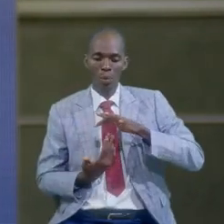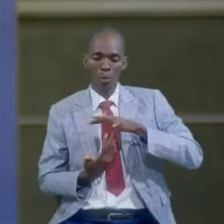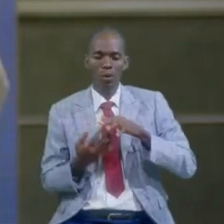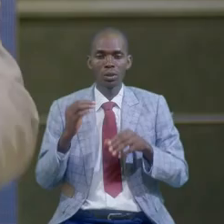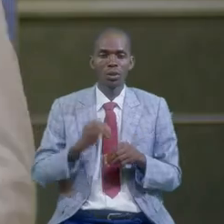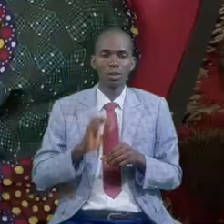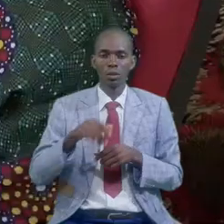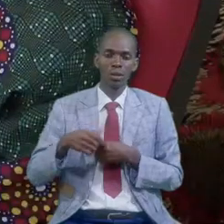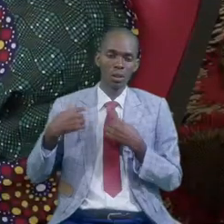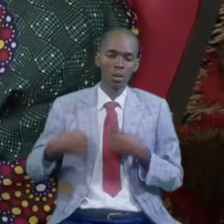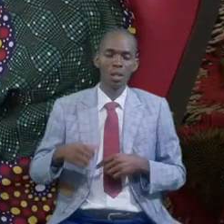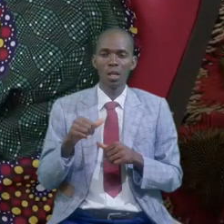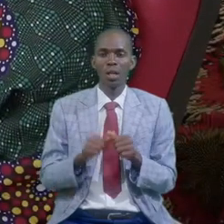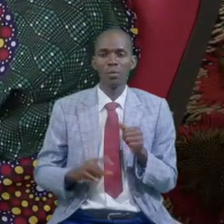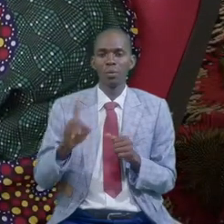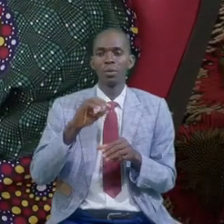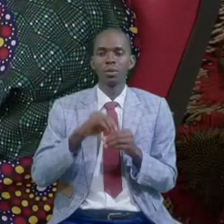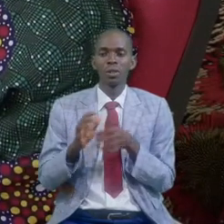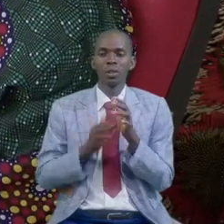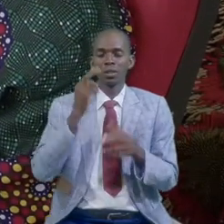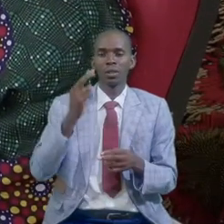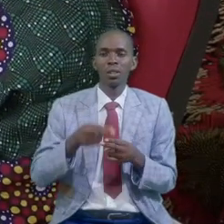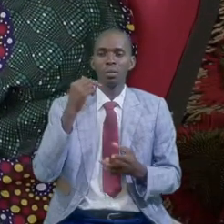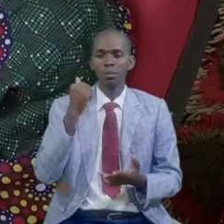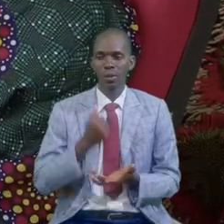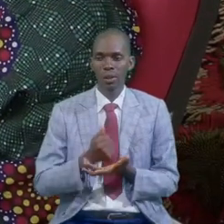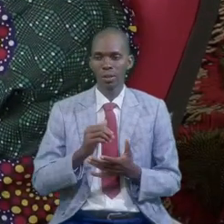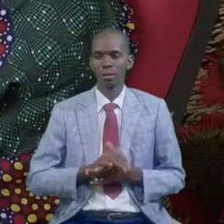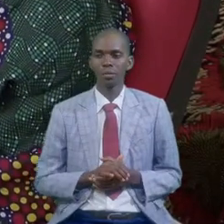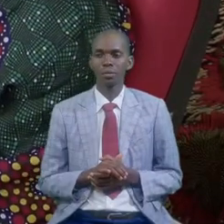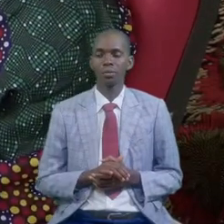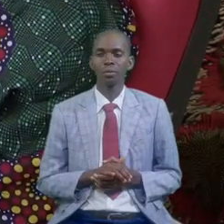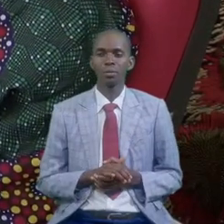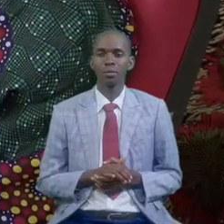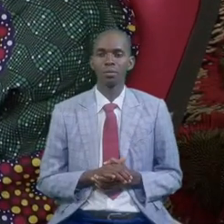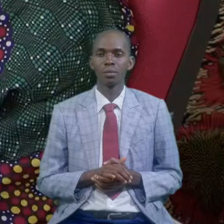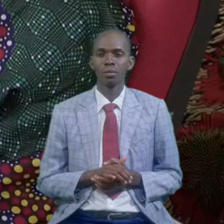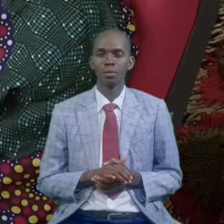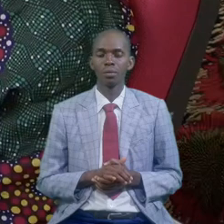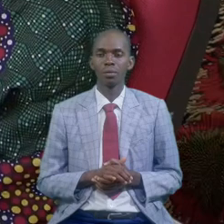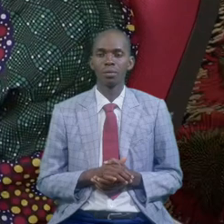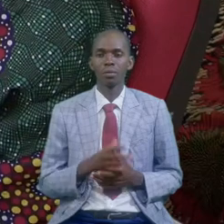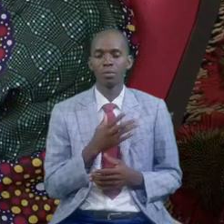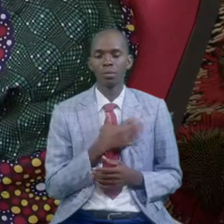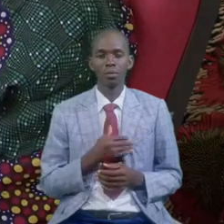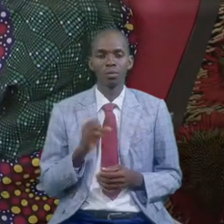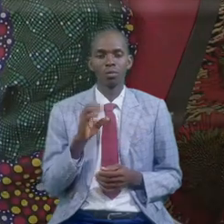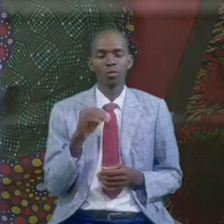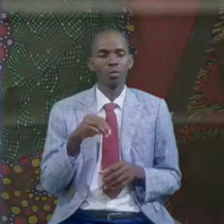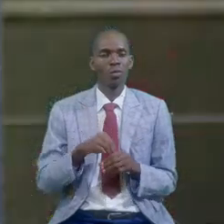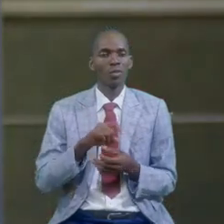heart everywhere in Jesus' name. And so, look at verse